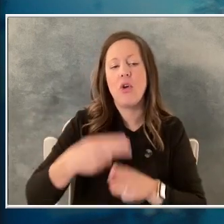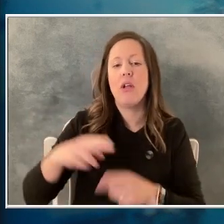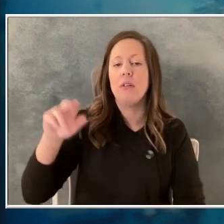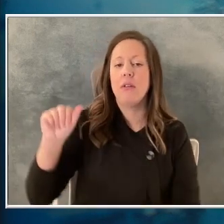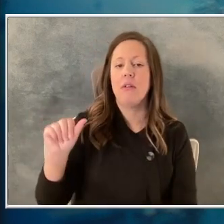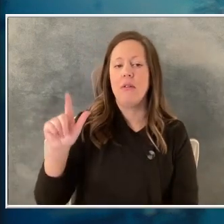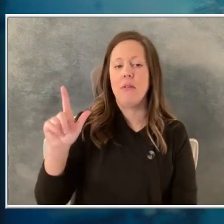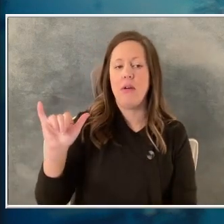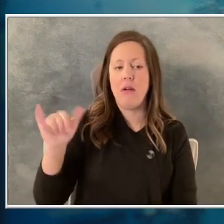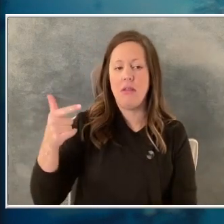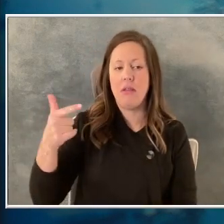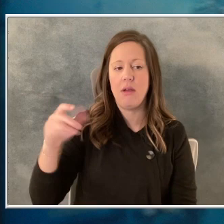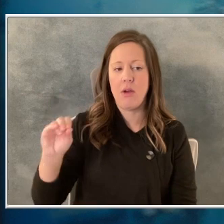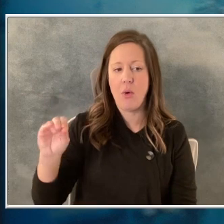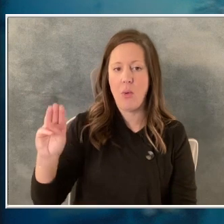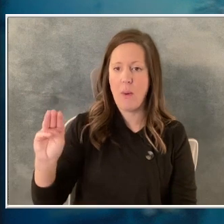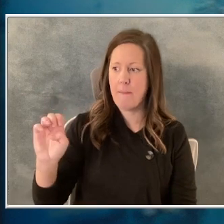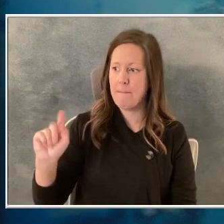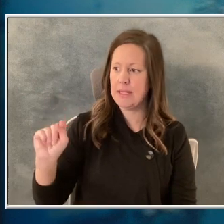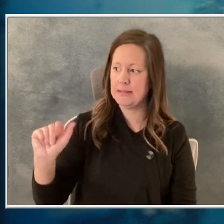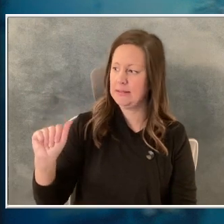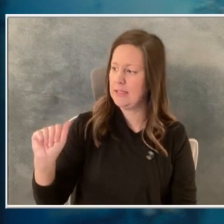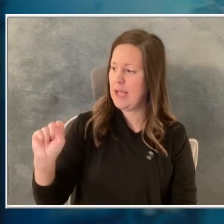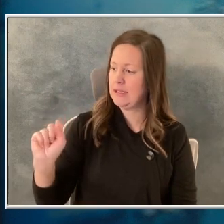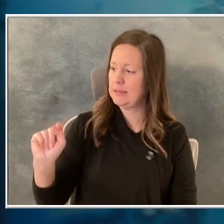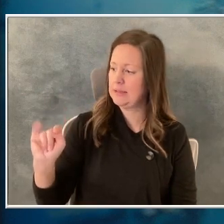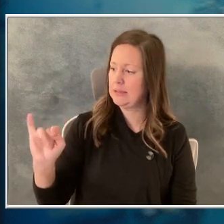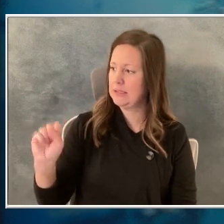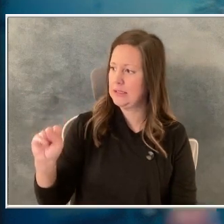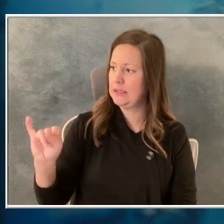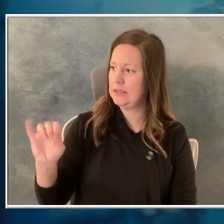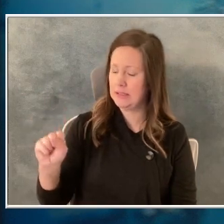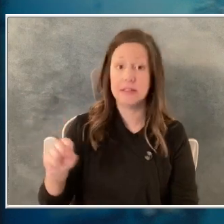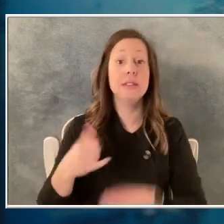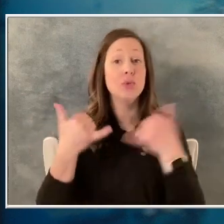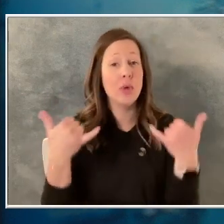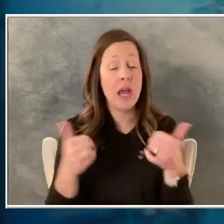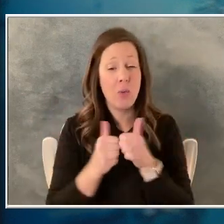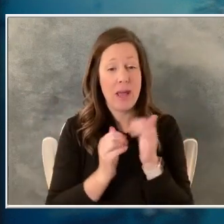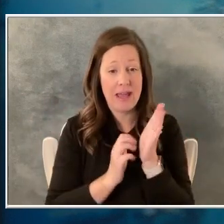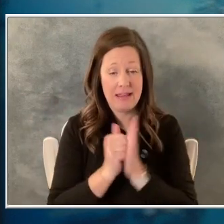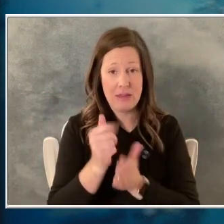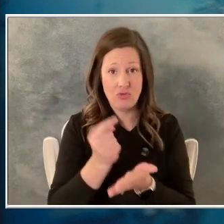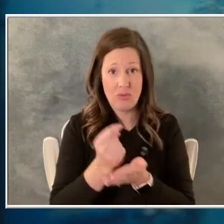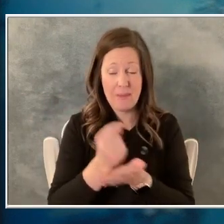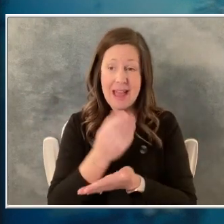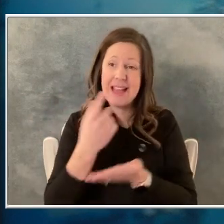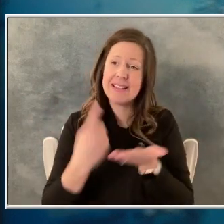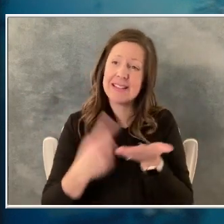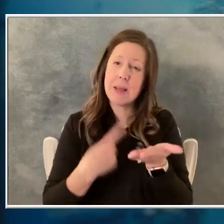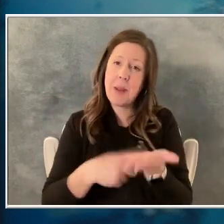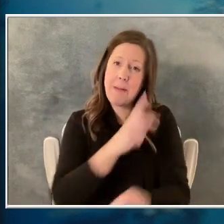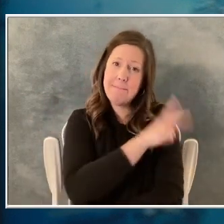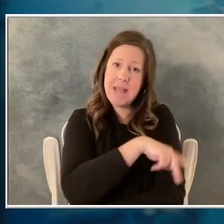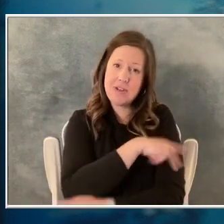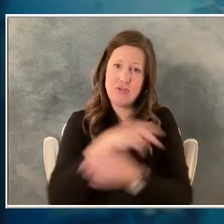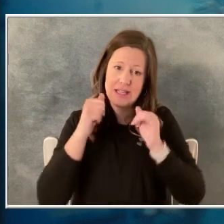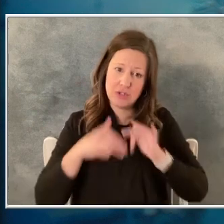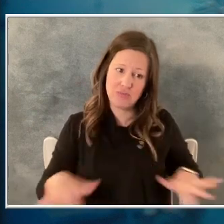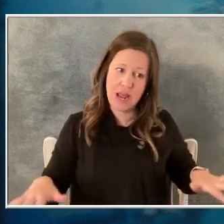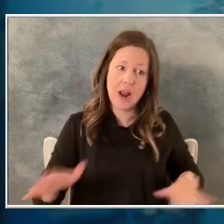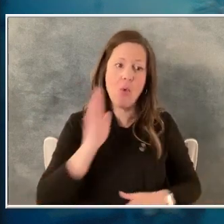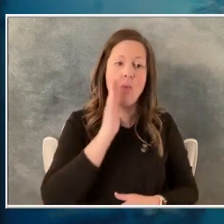now with cancer treatment, there are patients who have cancer spread, but we're grouped them into oligometastasis when it's only a